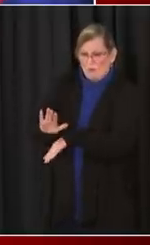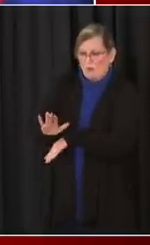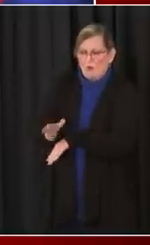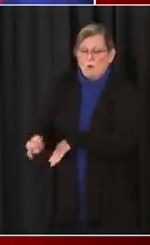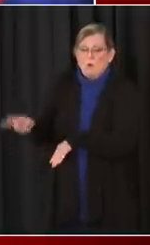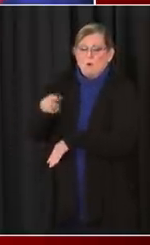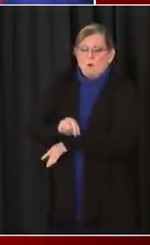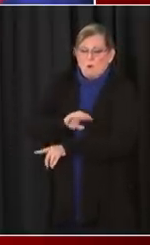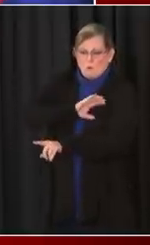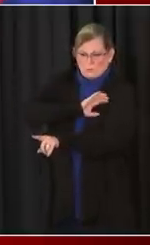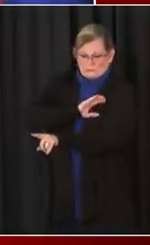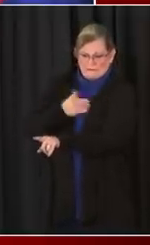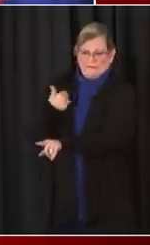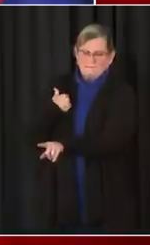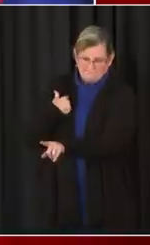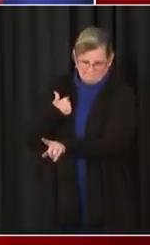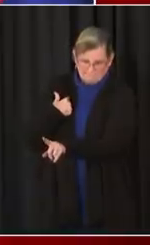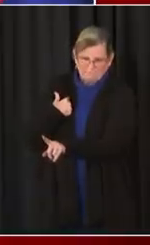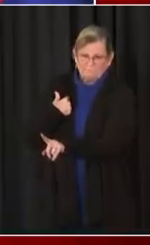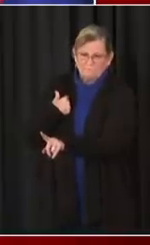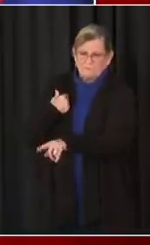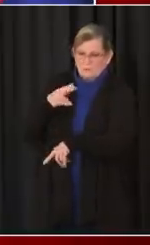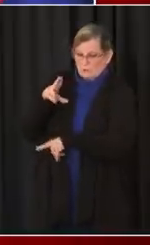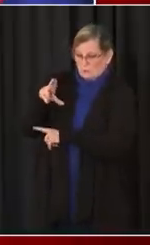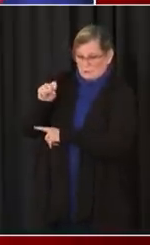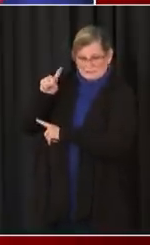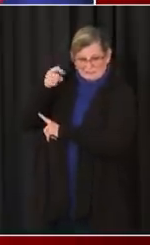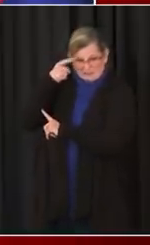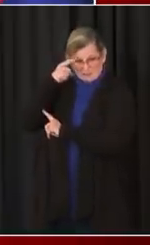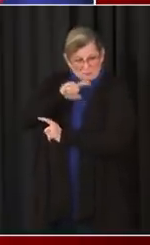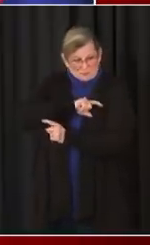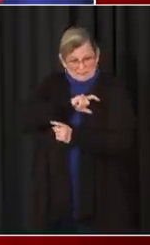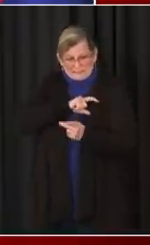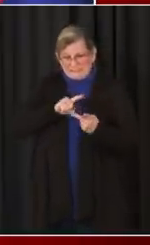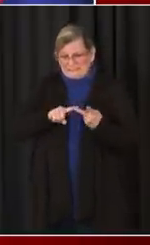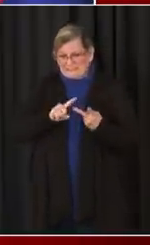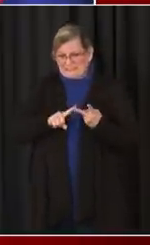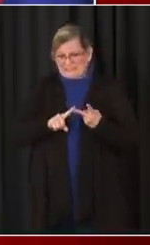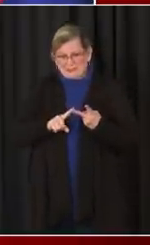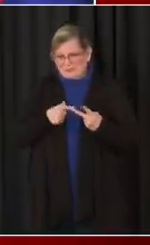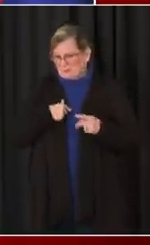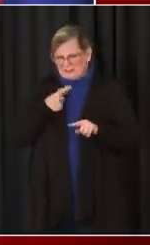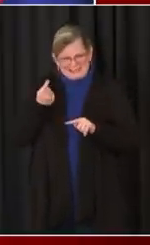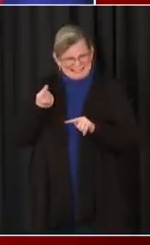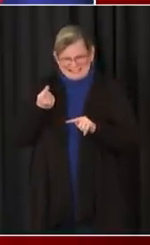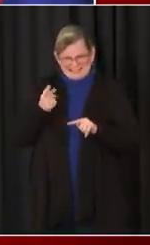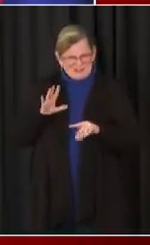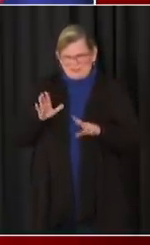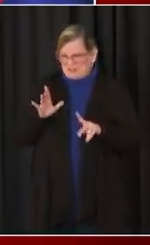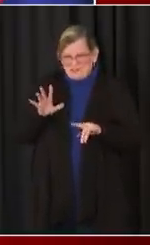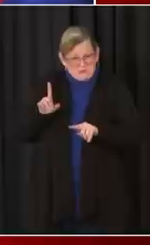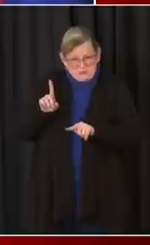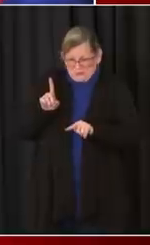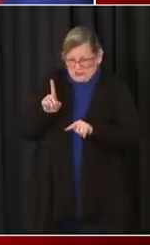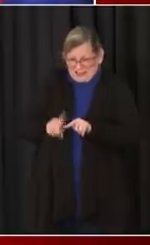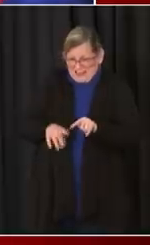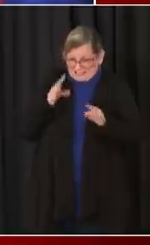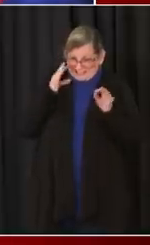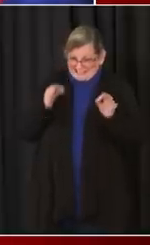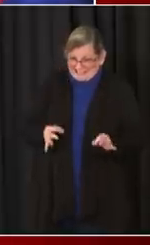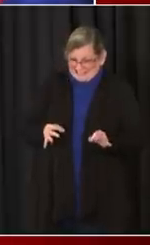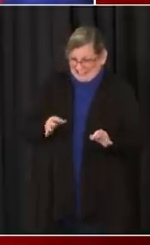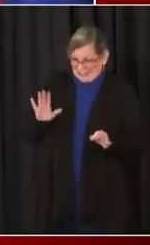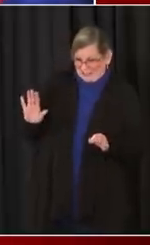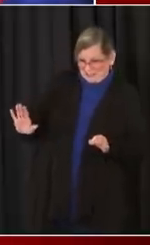own police departments, the United States Capitol Police. And we cannot decide for